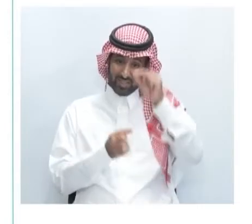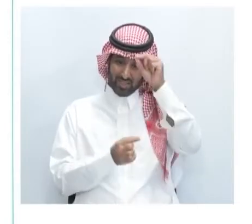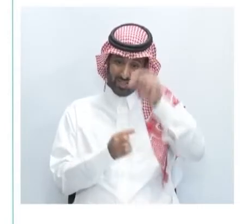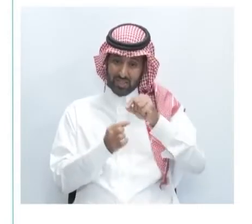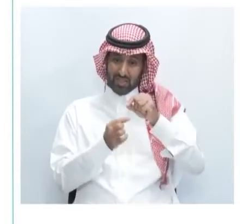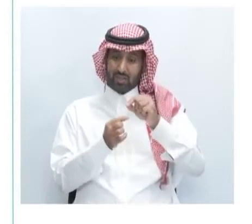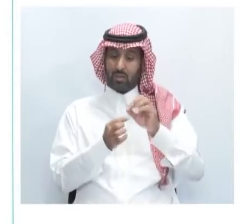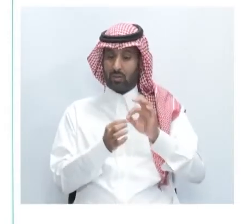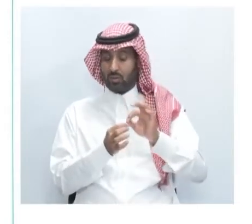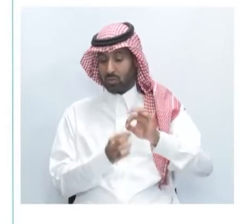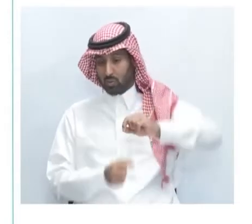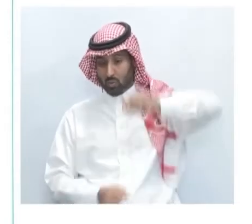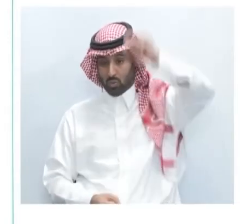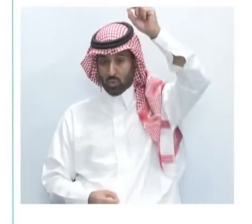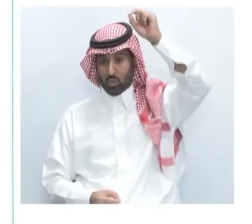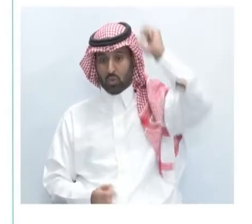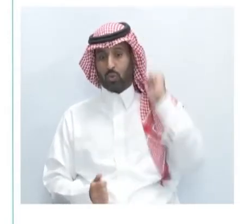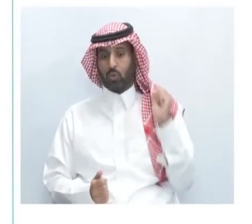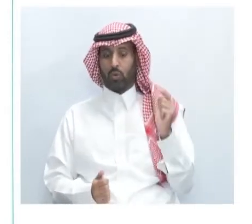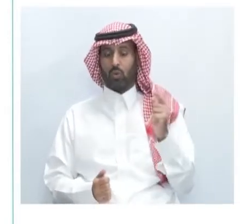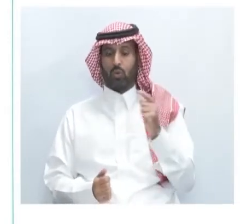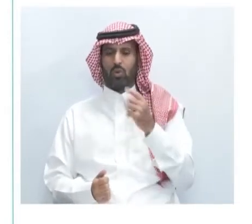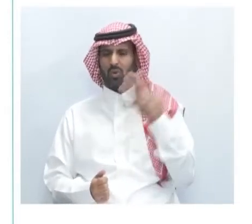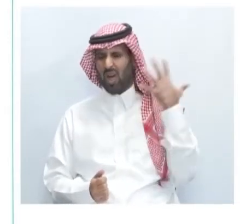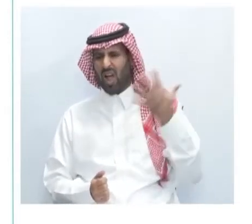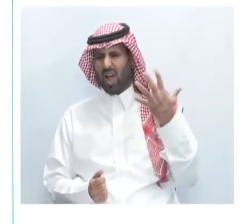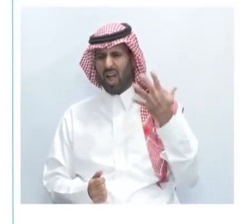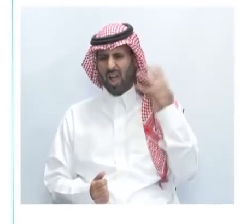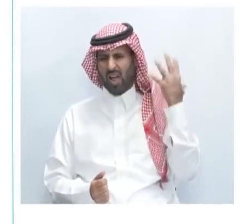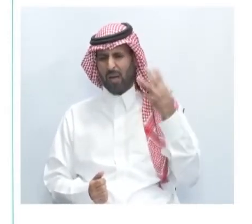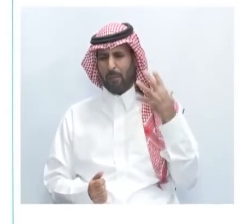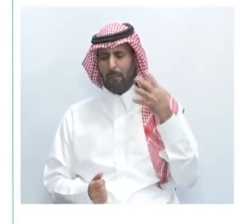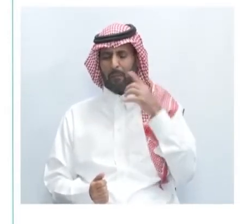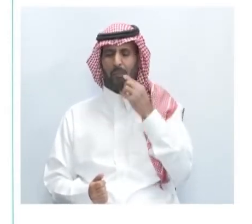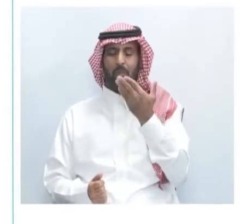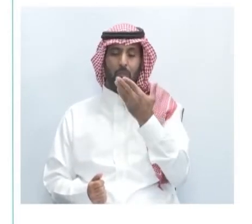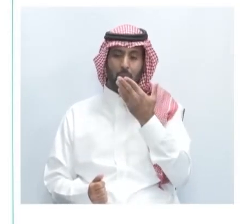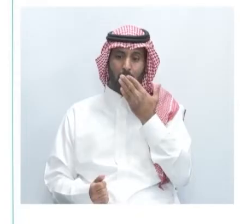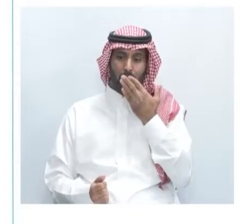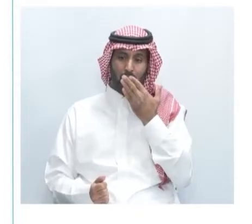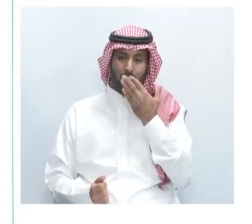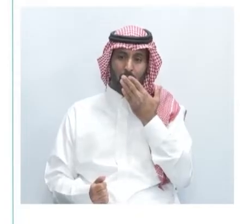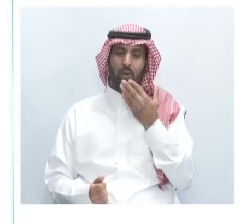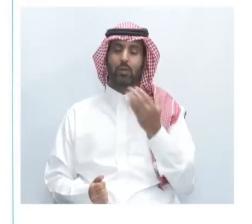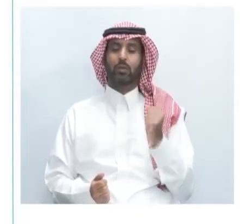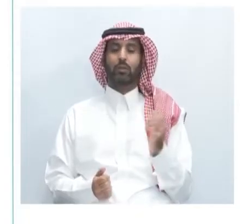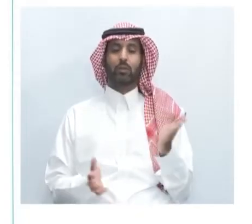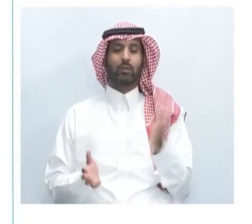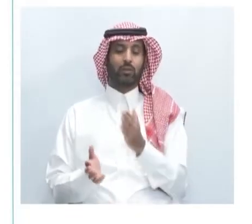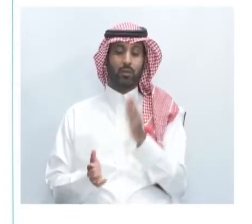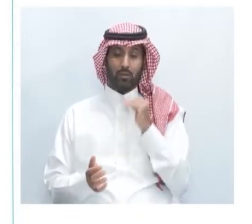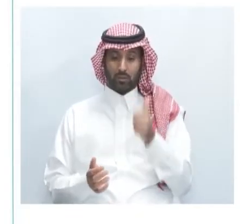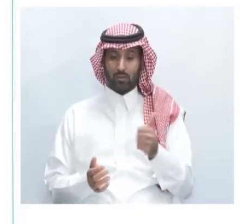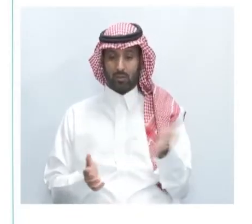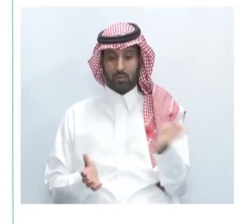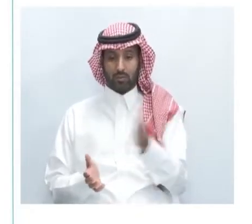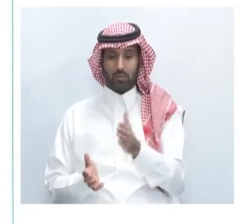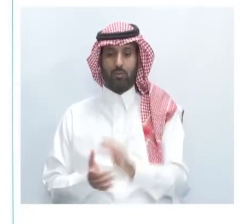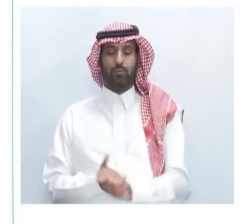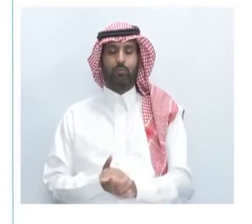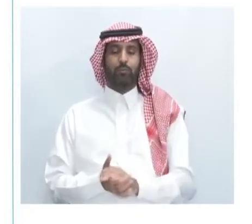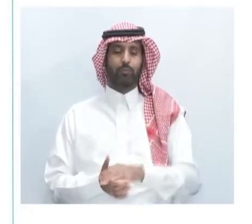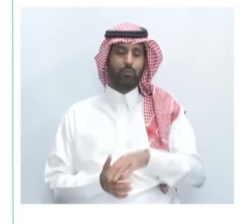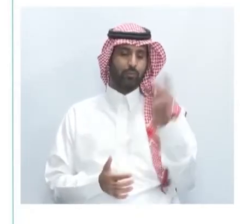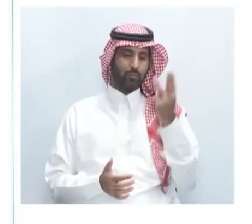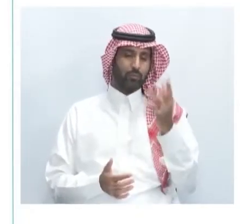short, long, noisy, quiet. Excellent. That's right. Okay. Number